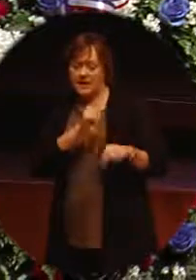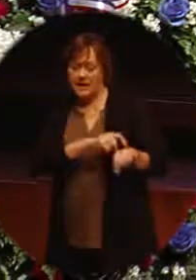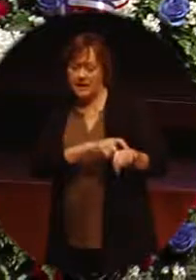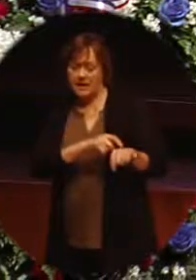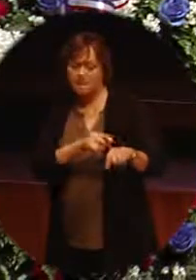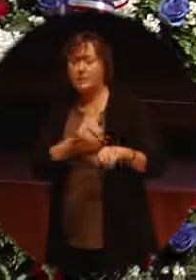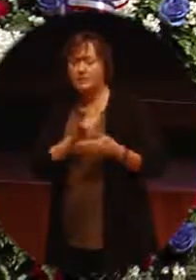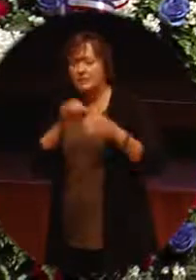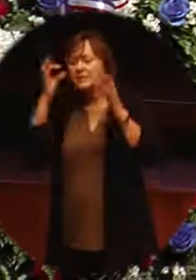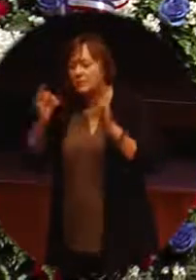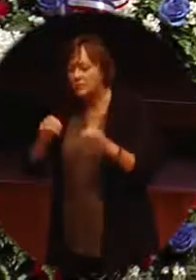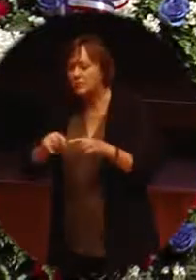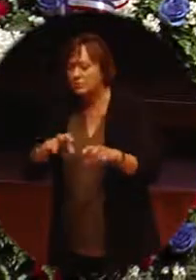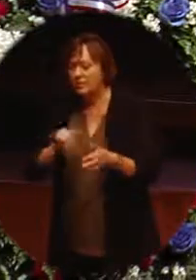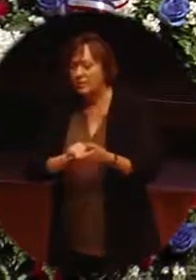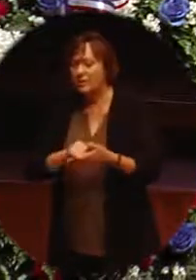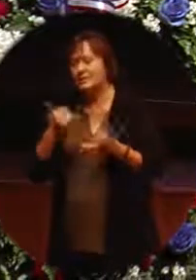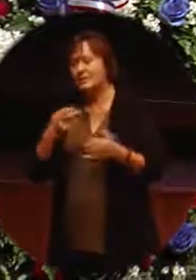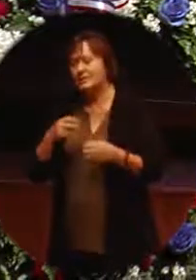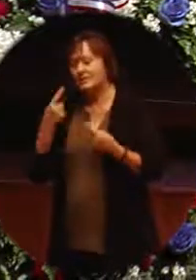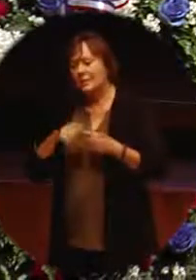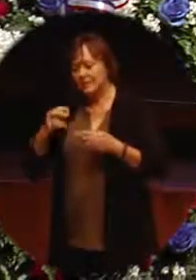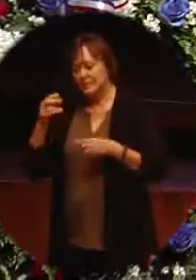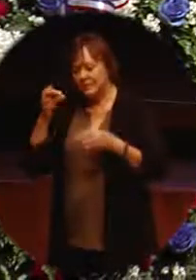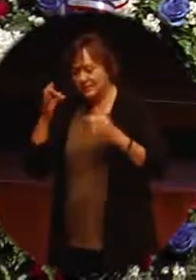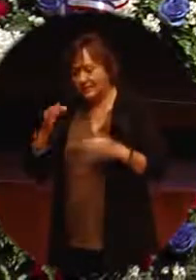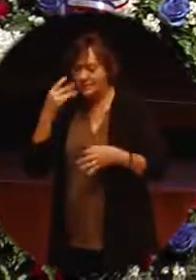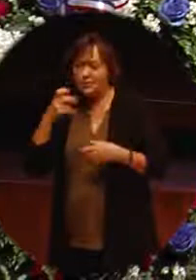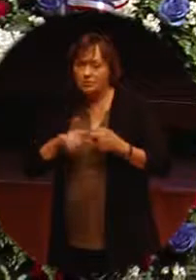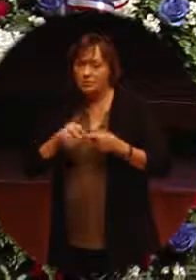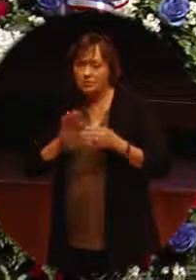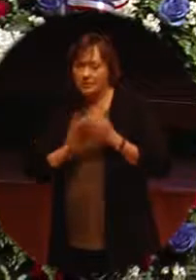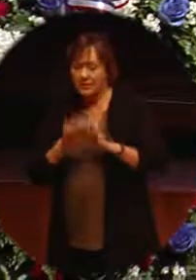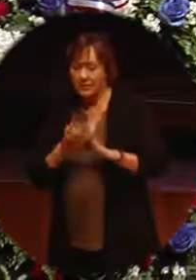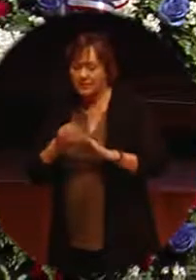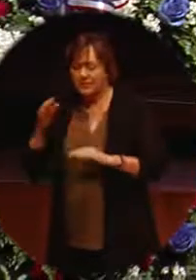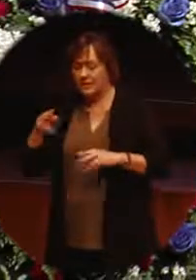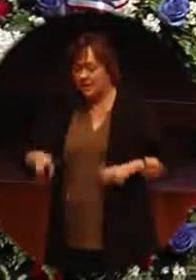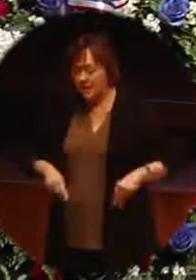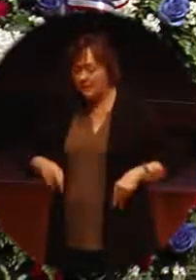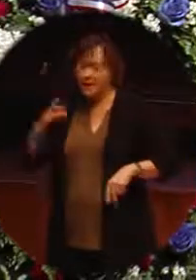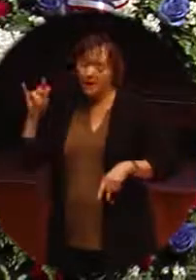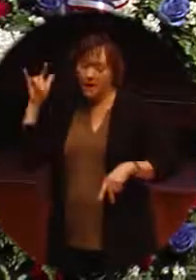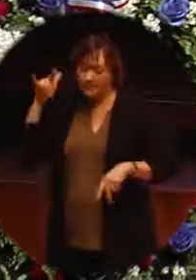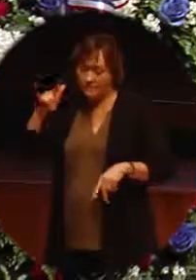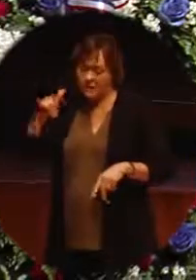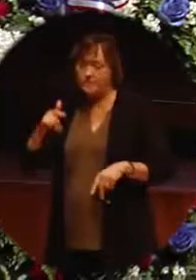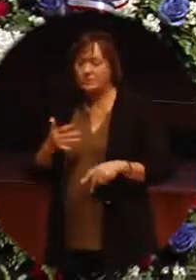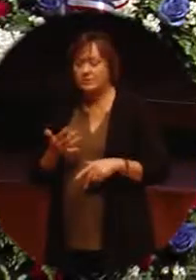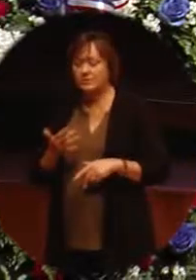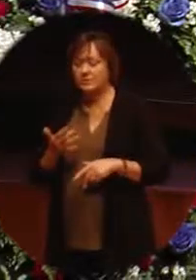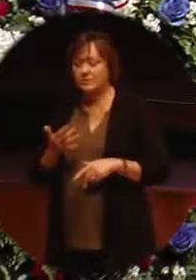made, at that time, the decision to do that. He's debating whether to go Navy or Air Force. Both of them are excellent